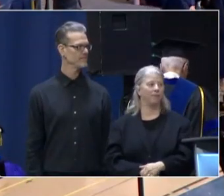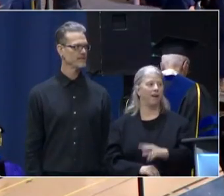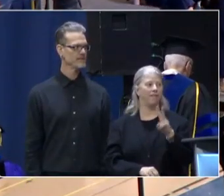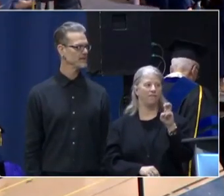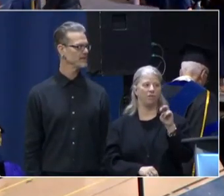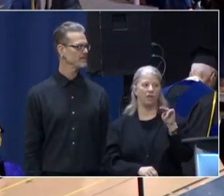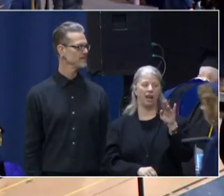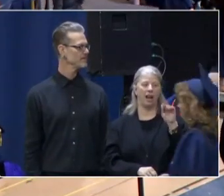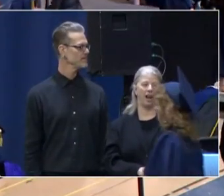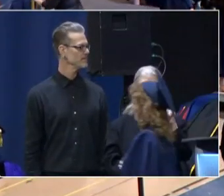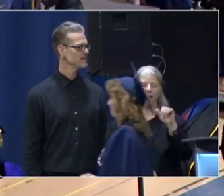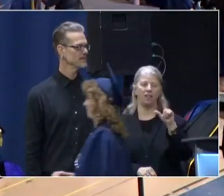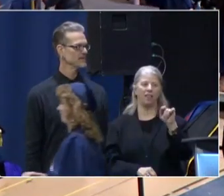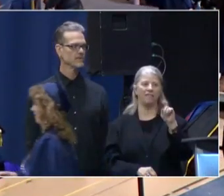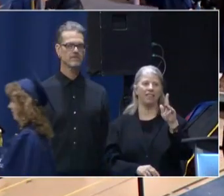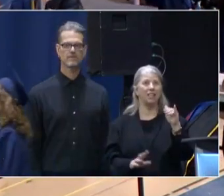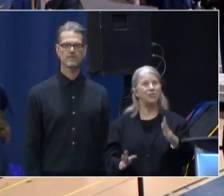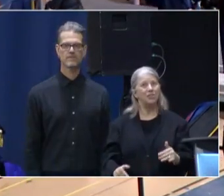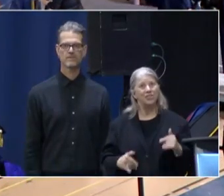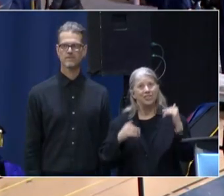Veronica Lovely, summa cum laude.